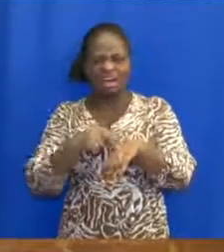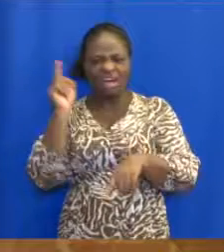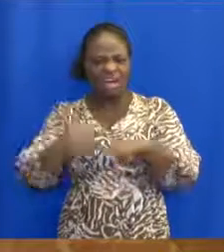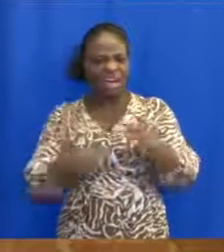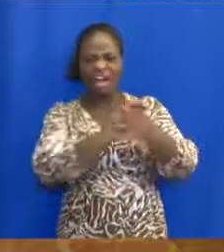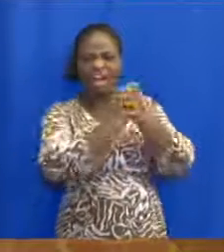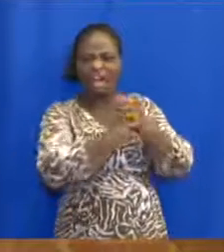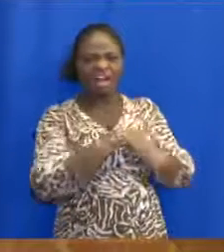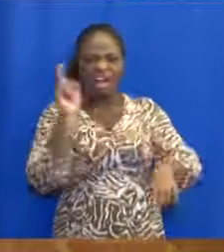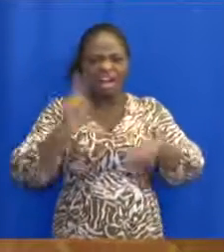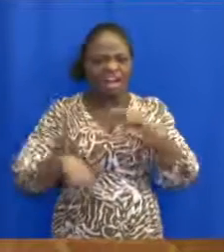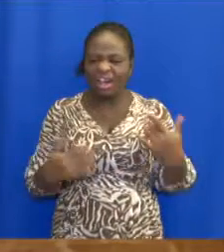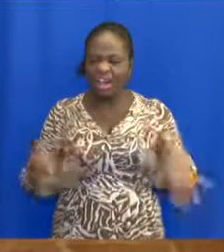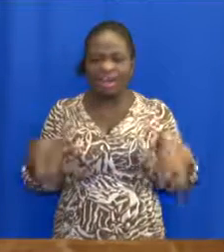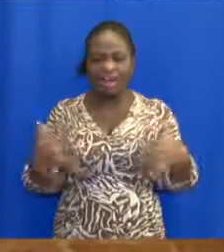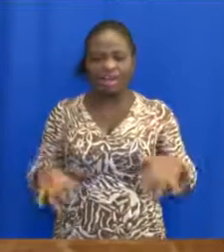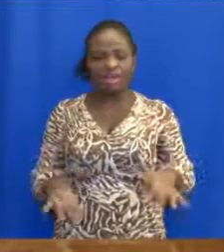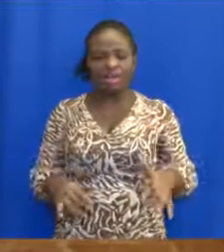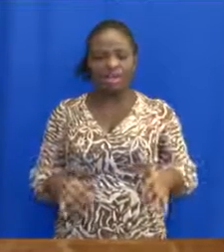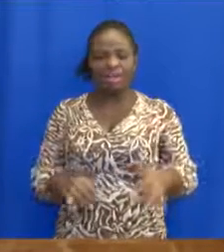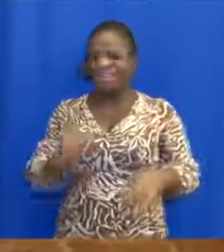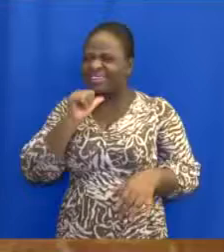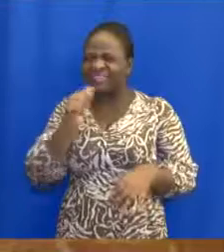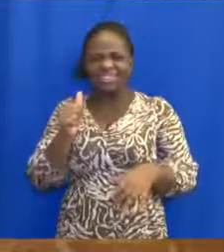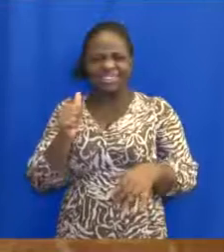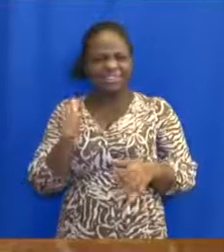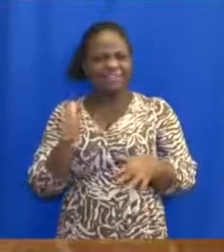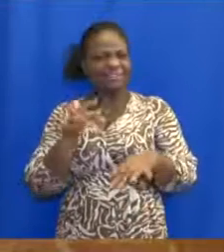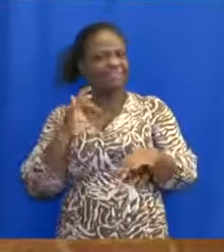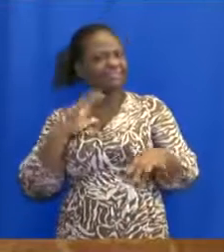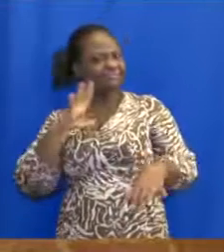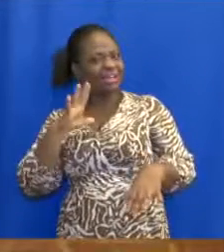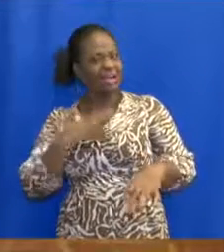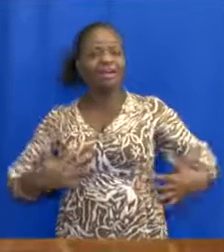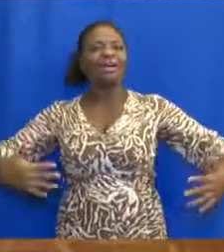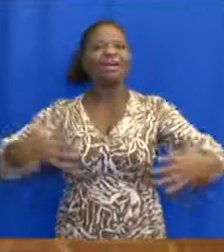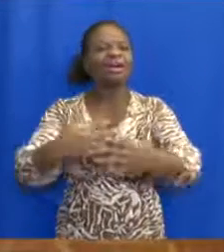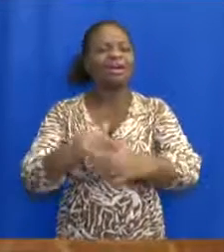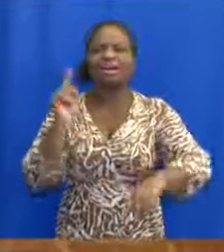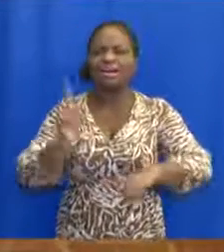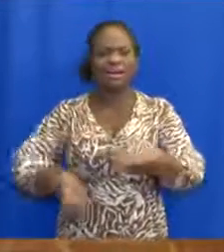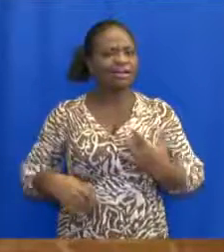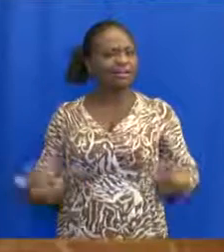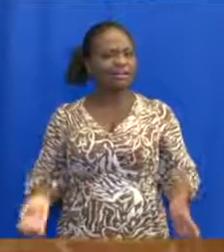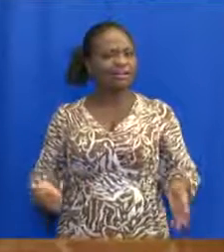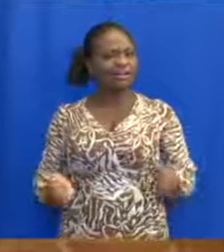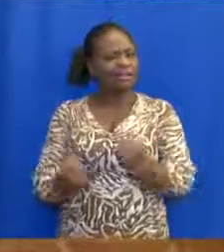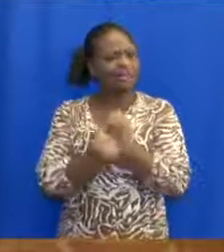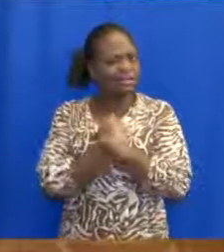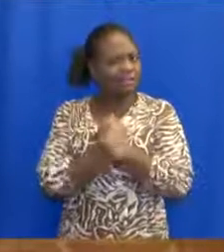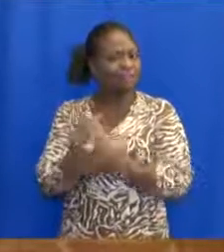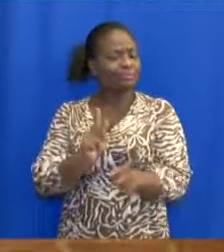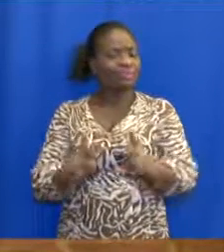shake hands with each other, and it is certainly not normal that we cannot hug our family members and loved